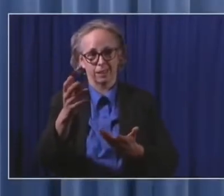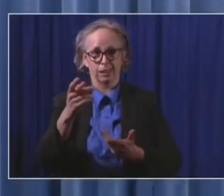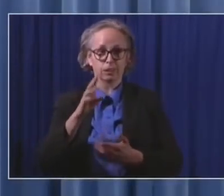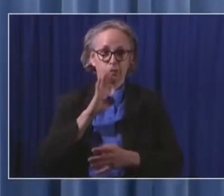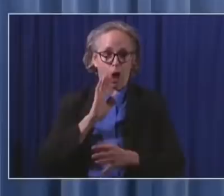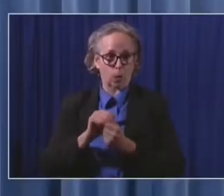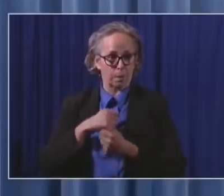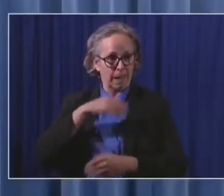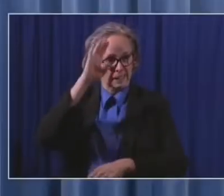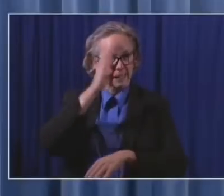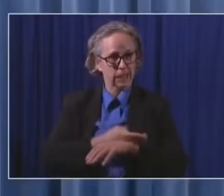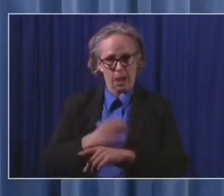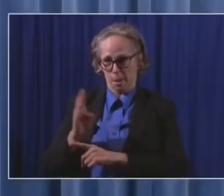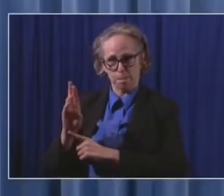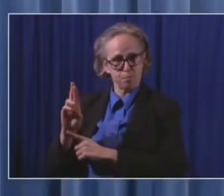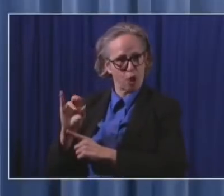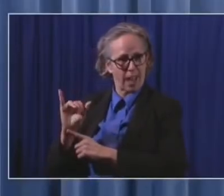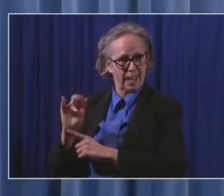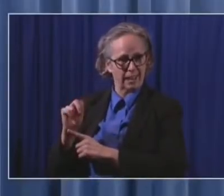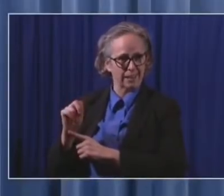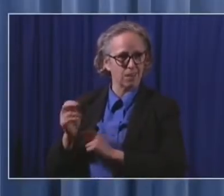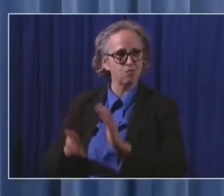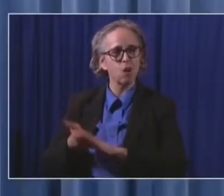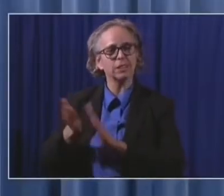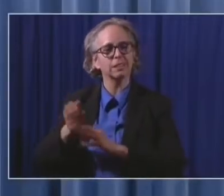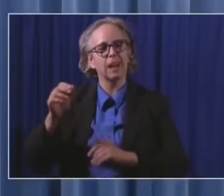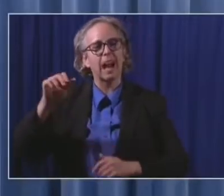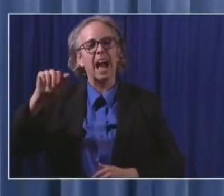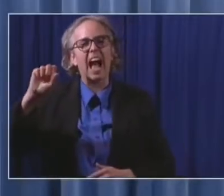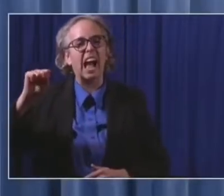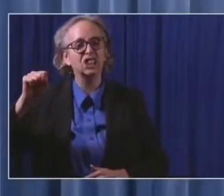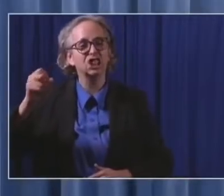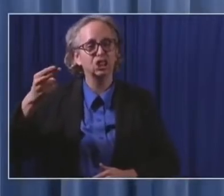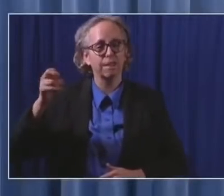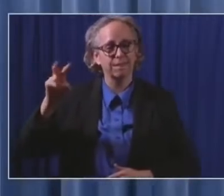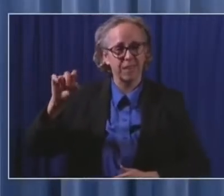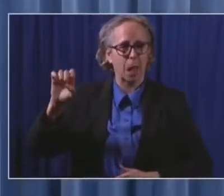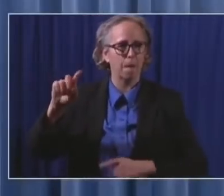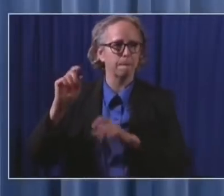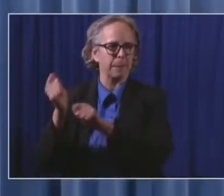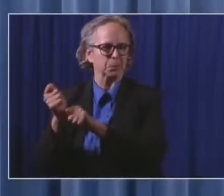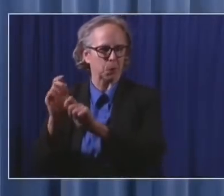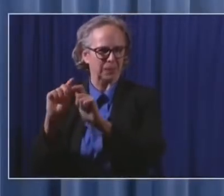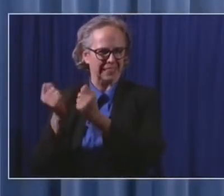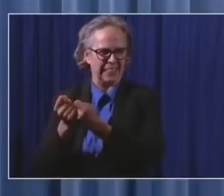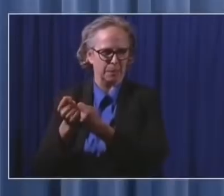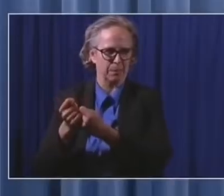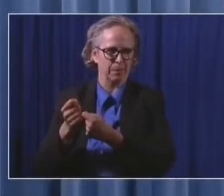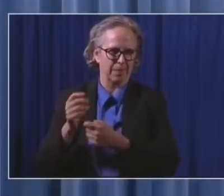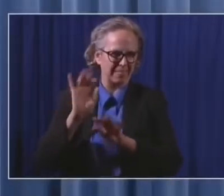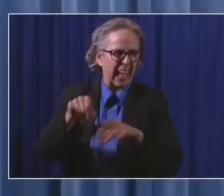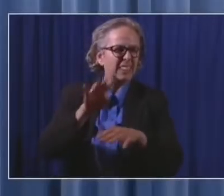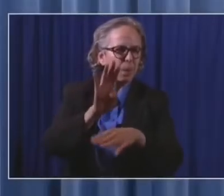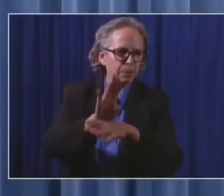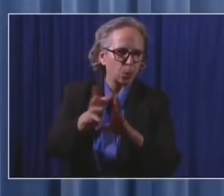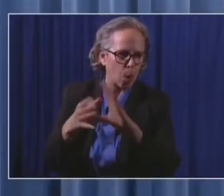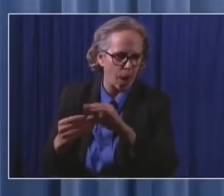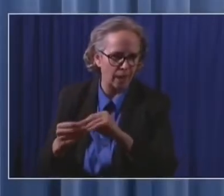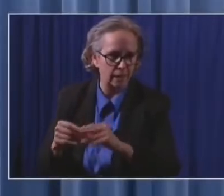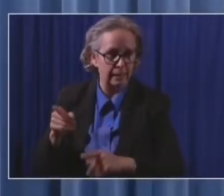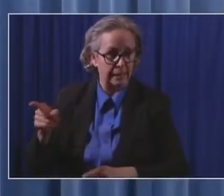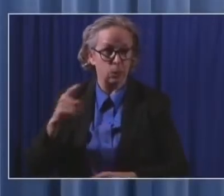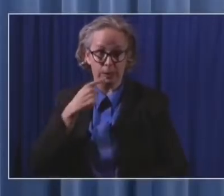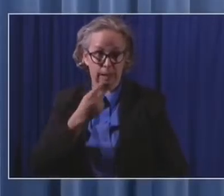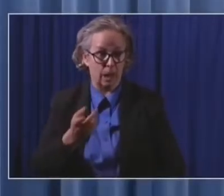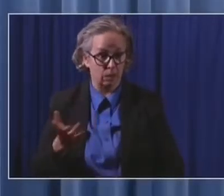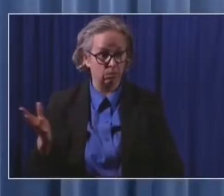Well, I think if you talk to our son, Brian, who runs the Asheville Tourist Baseball Team, which is the team you're talking about and